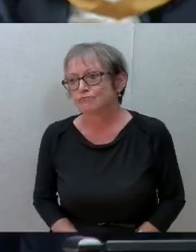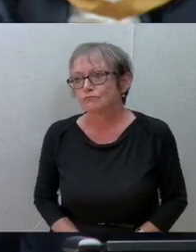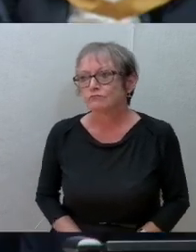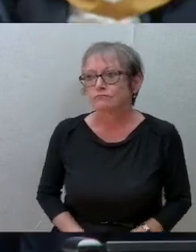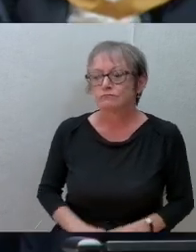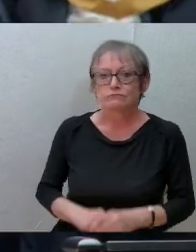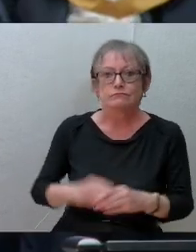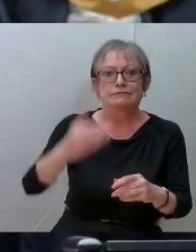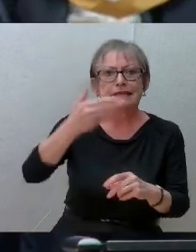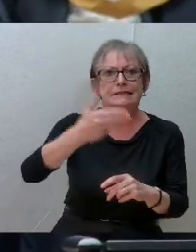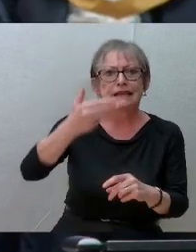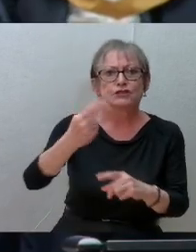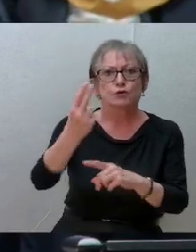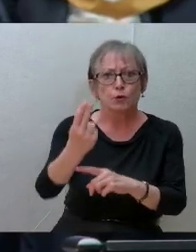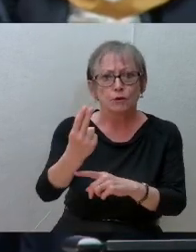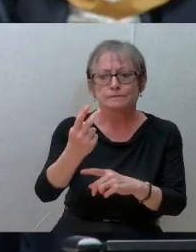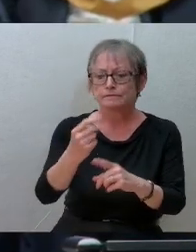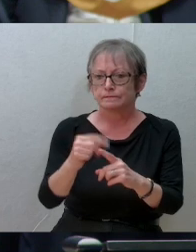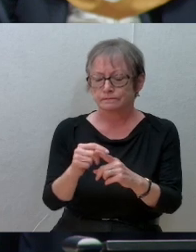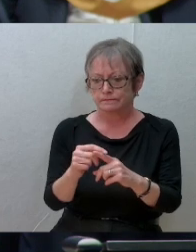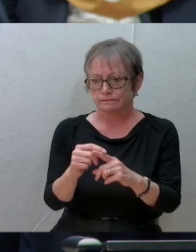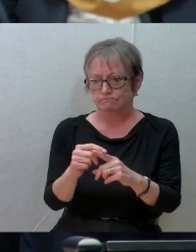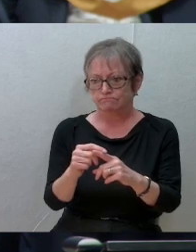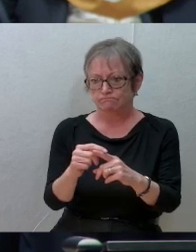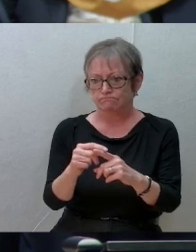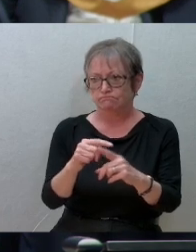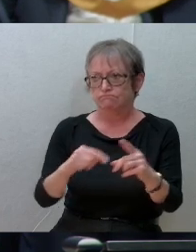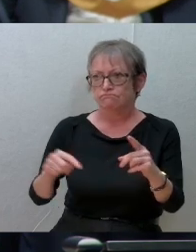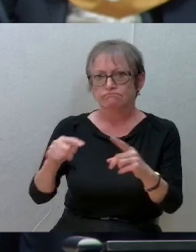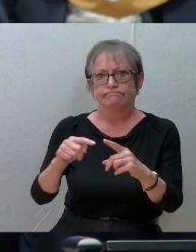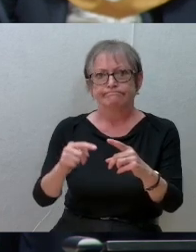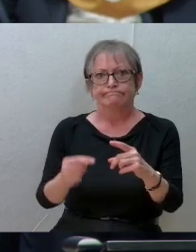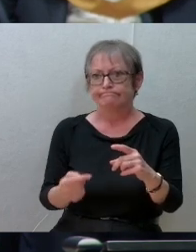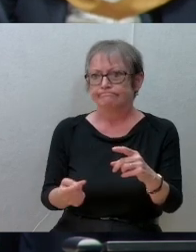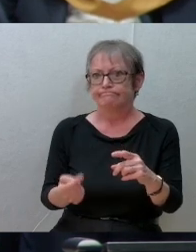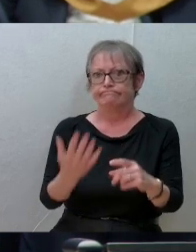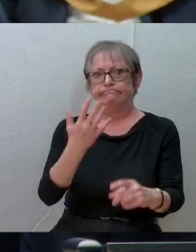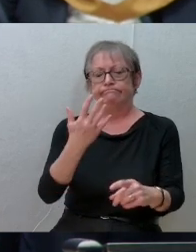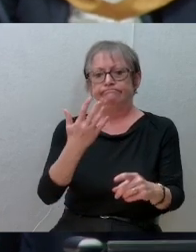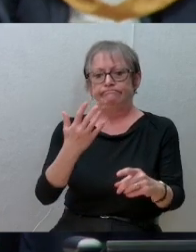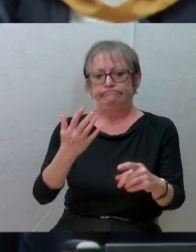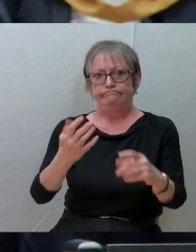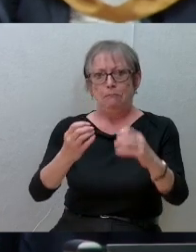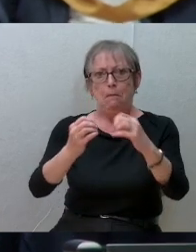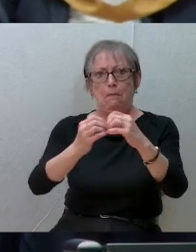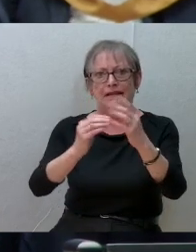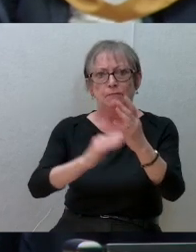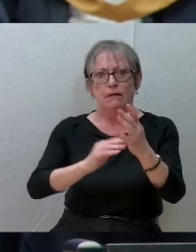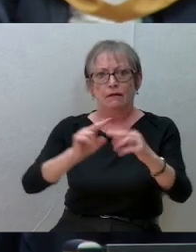It was 1992. And all of a sudden, we ended up in the basement of our family